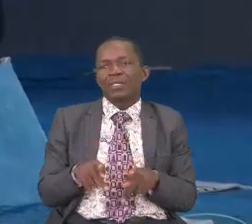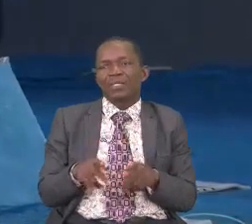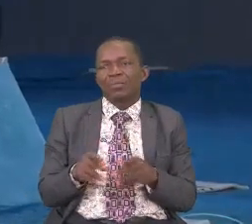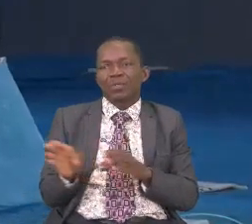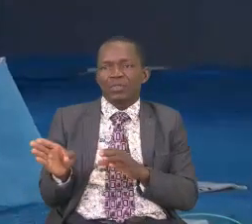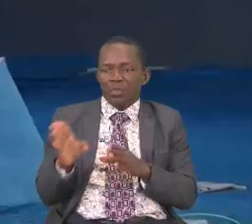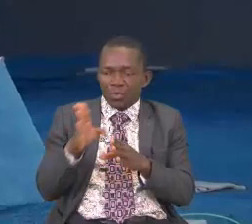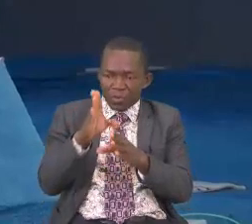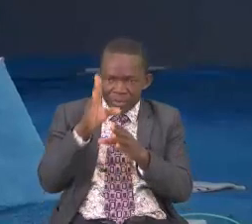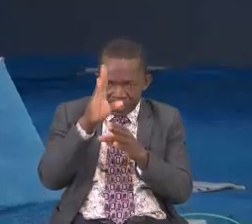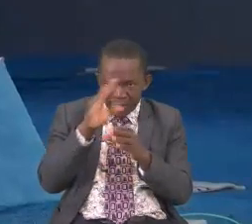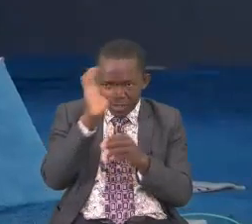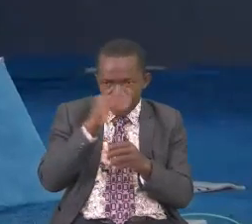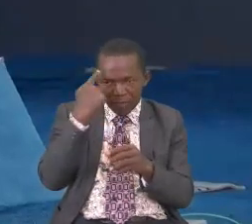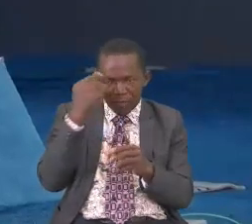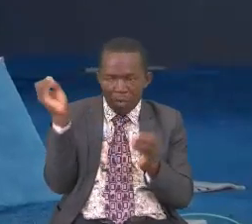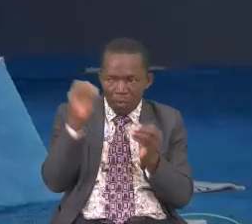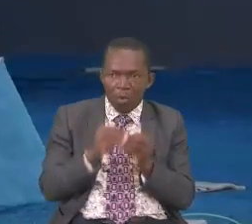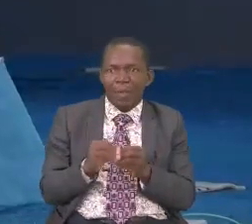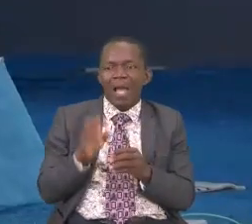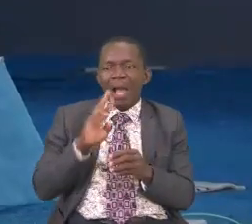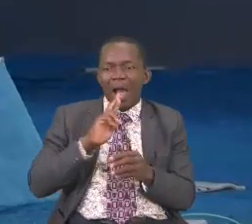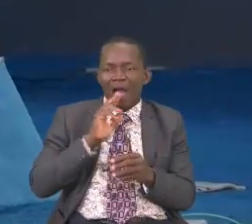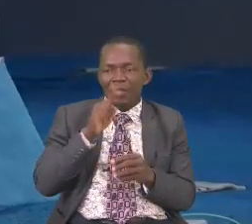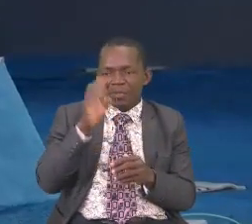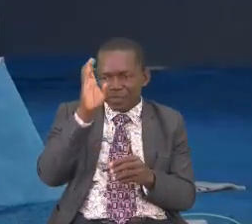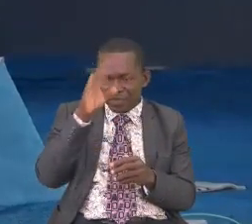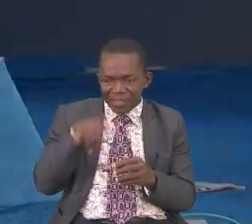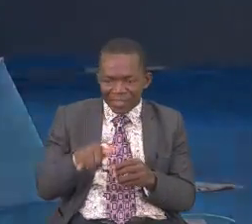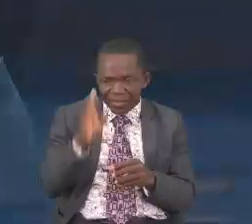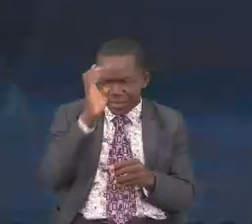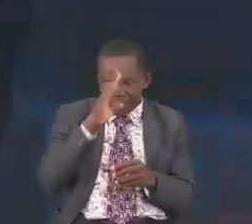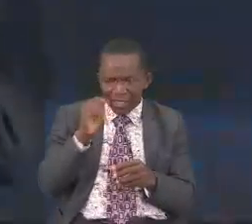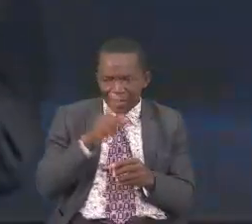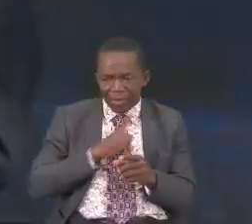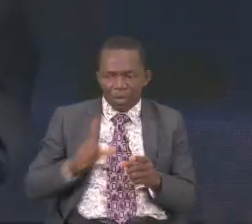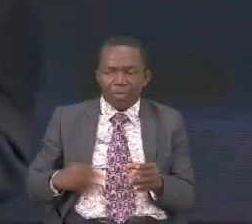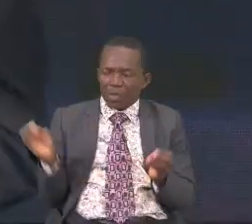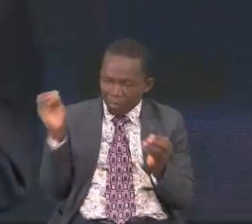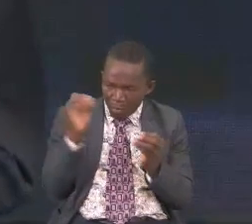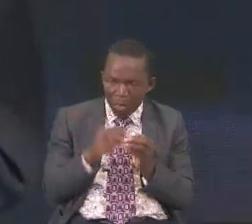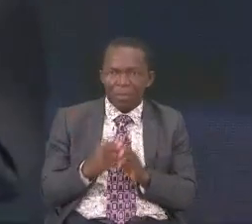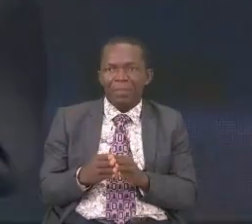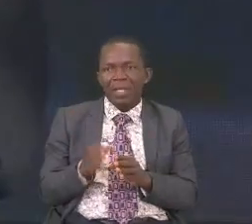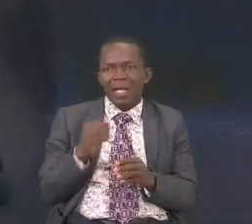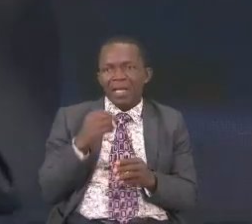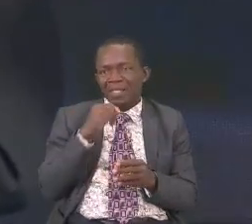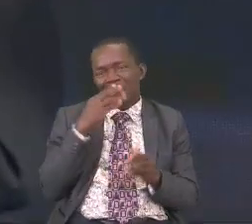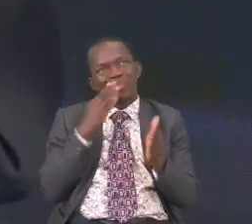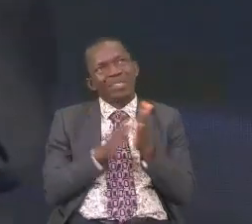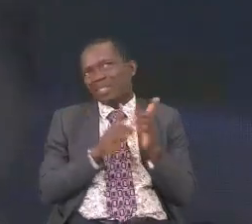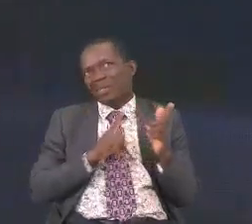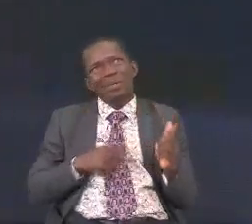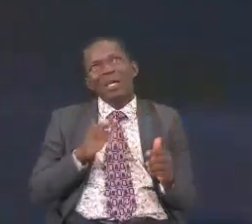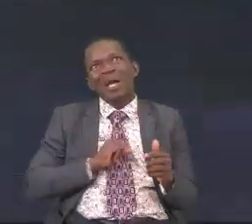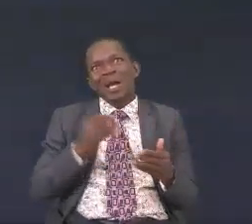are you still seeking the Lord today or you every time praise God I'm a Child of God you said that yesterday move